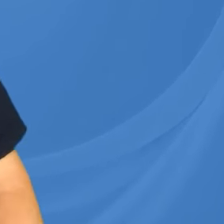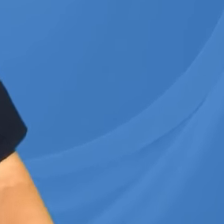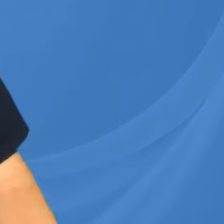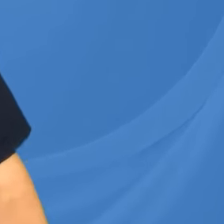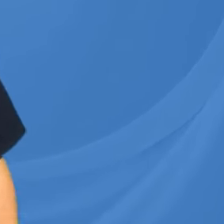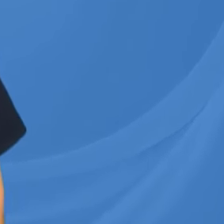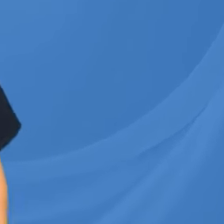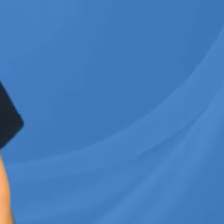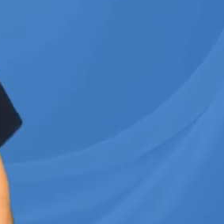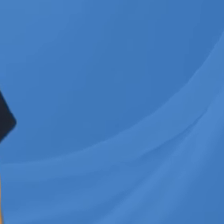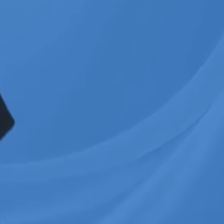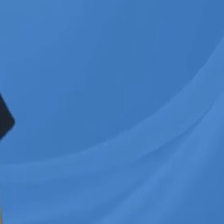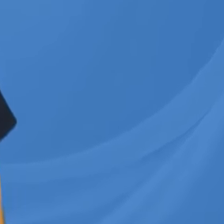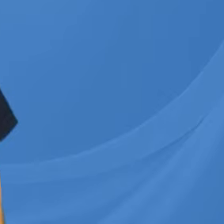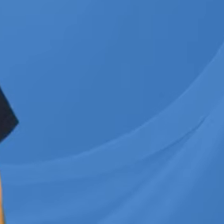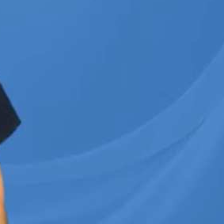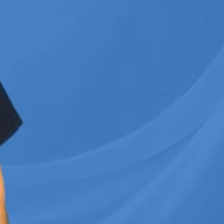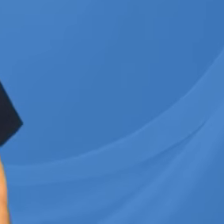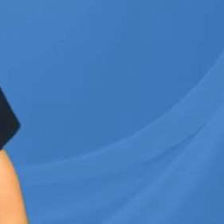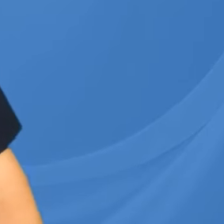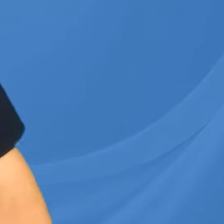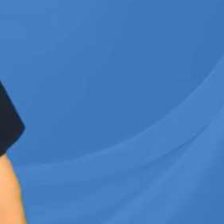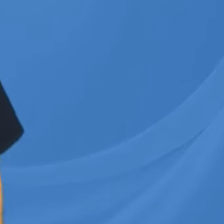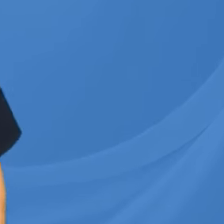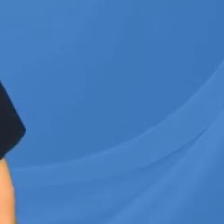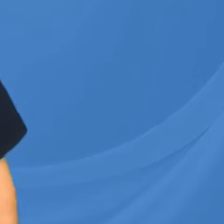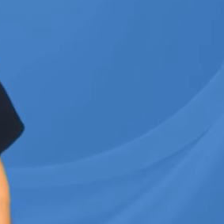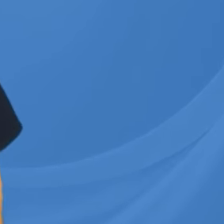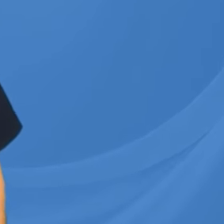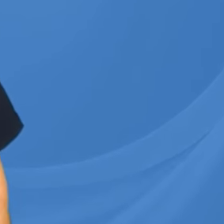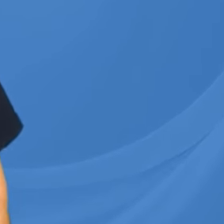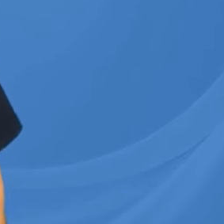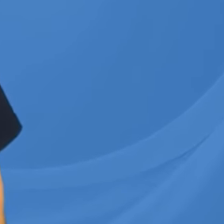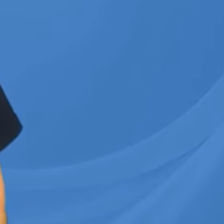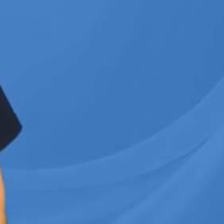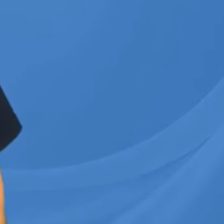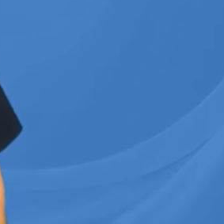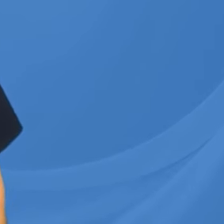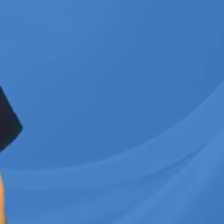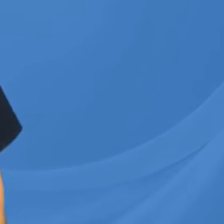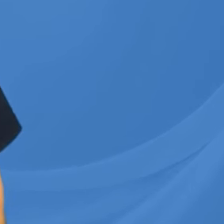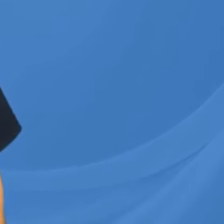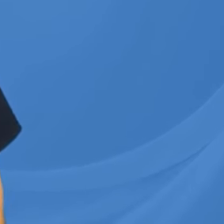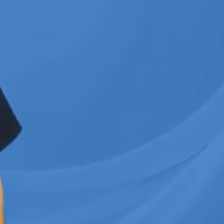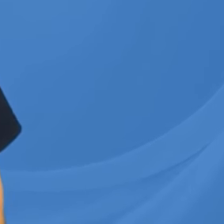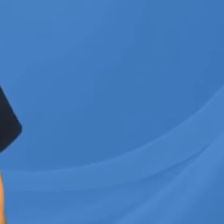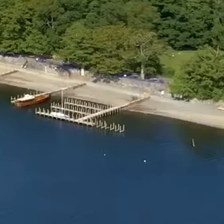forward to seeing you again tomorrow. Stay safe. Bye.